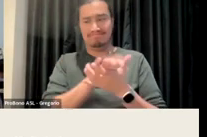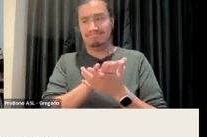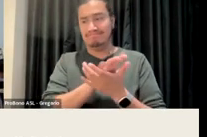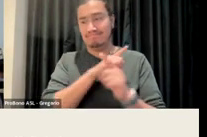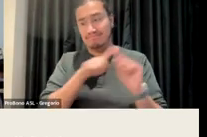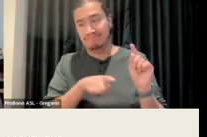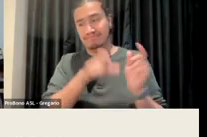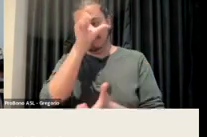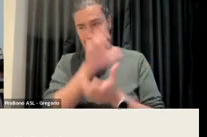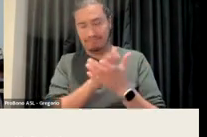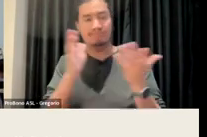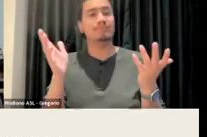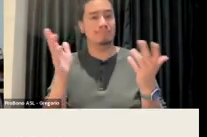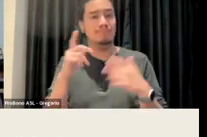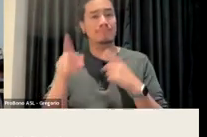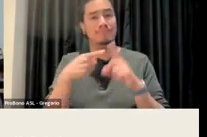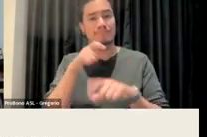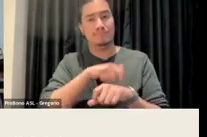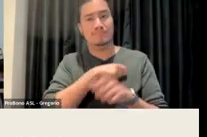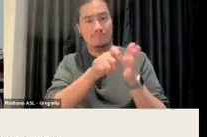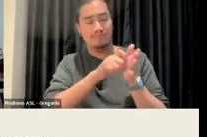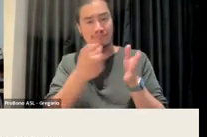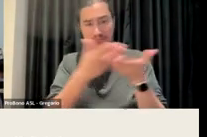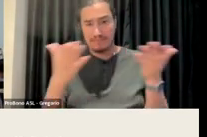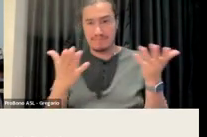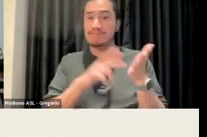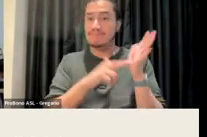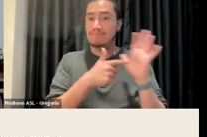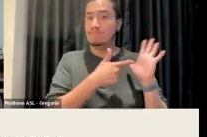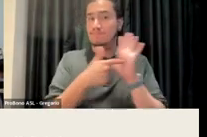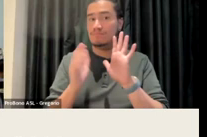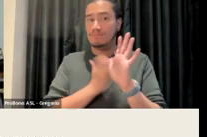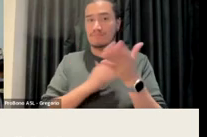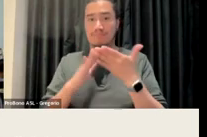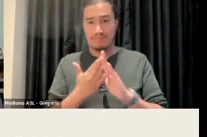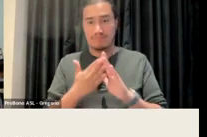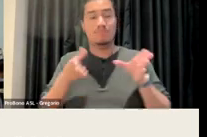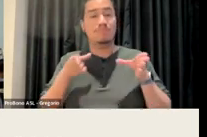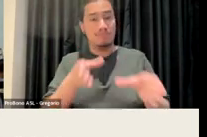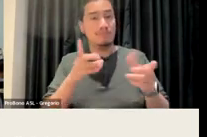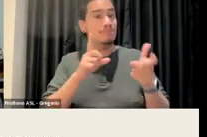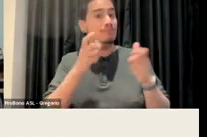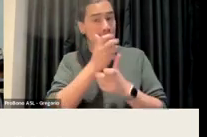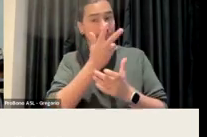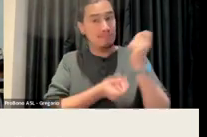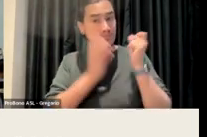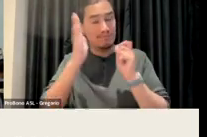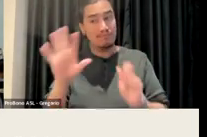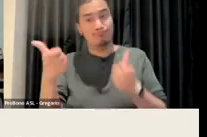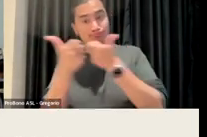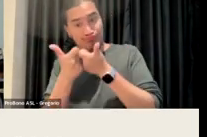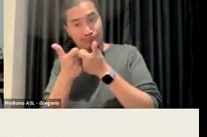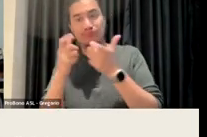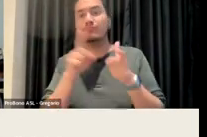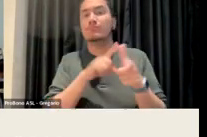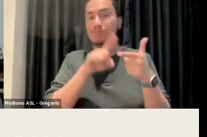we write a story and anything, it is our responsibility to represent our community in a way that both challenges and uplifts them. It's not about praise, but it's